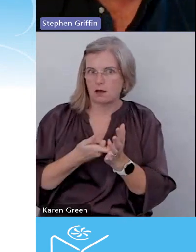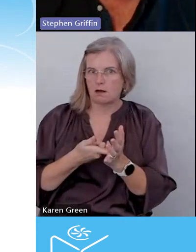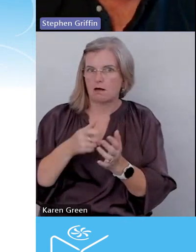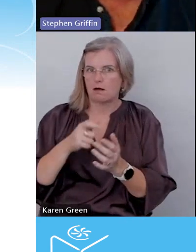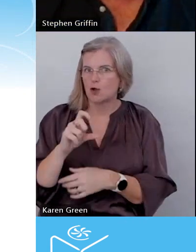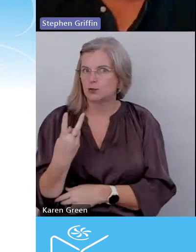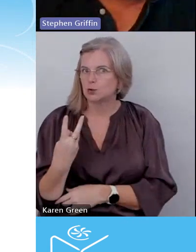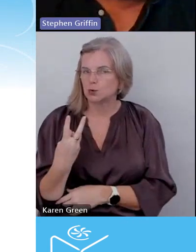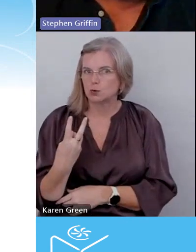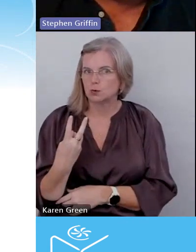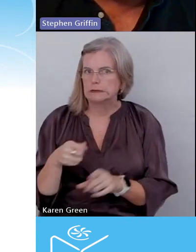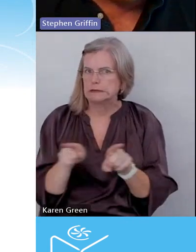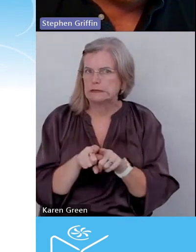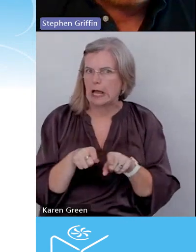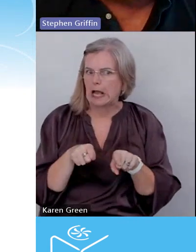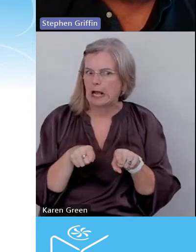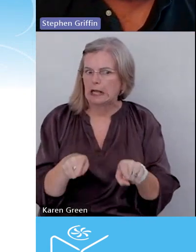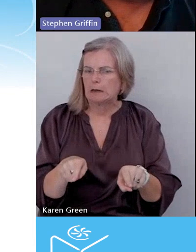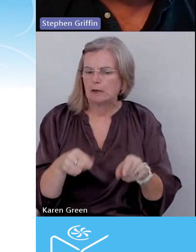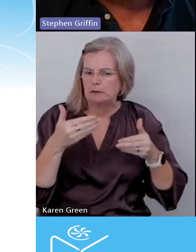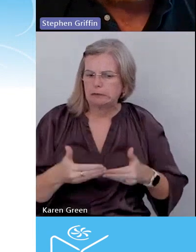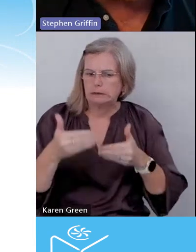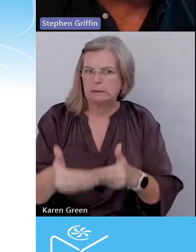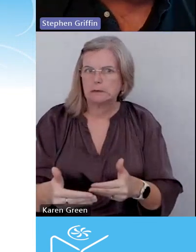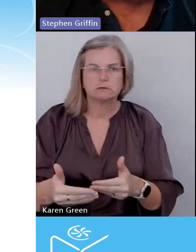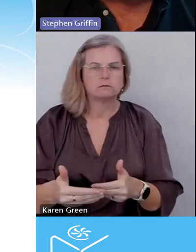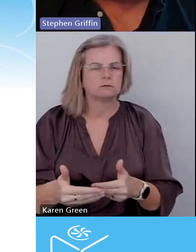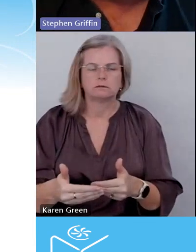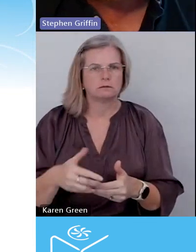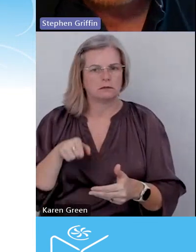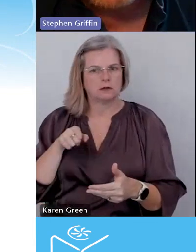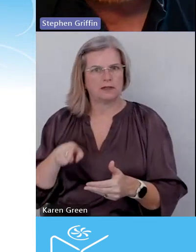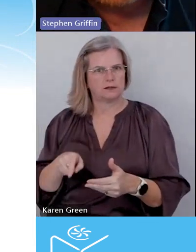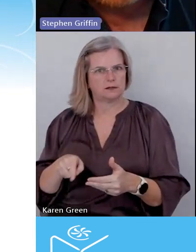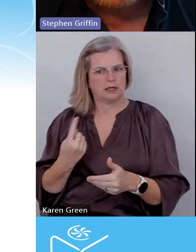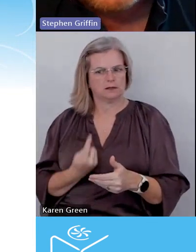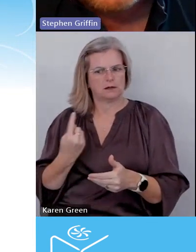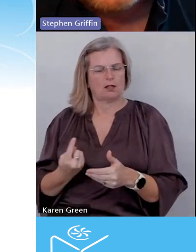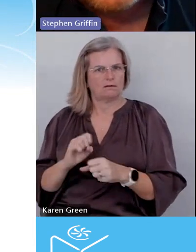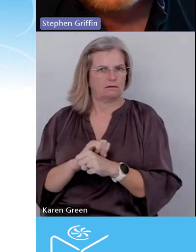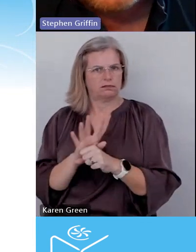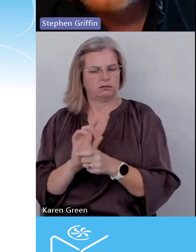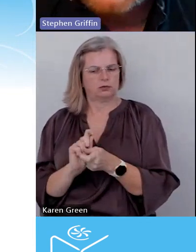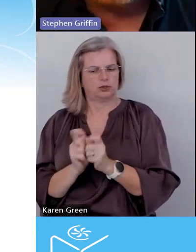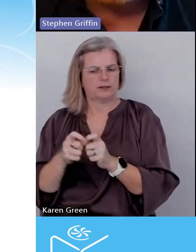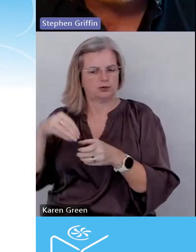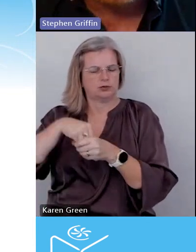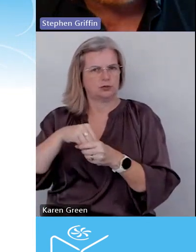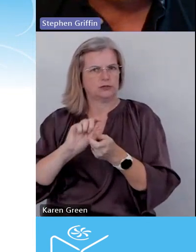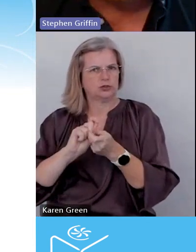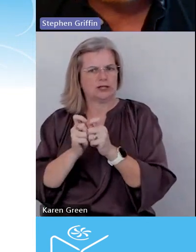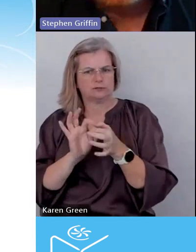SARS-CoV-2 is able to infect people because it's changing very rapidly and causes spikes of infection throughout the year and puts people